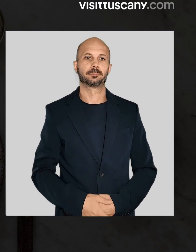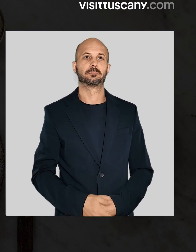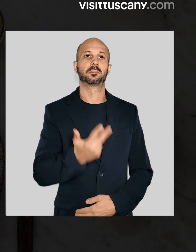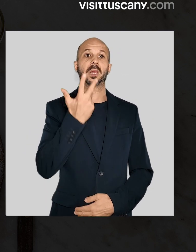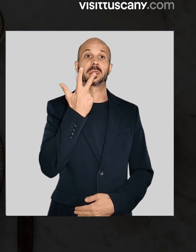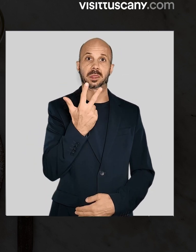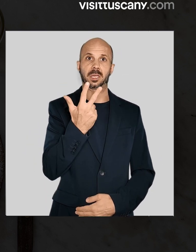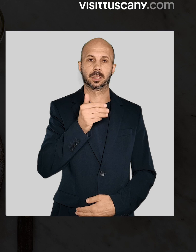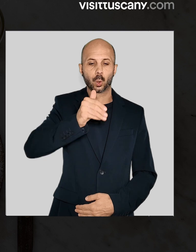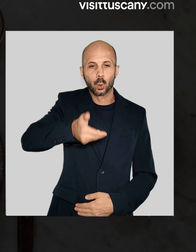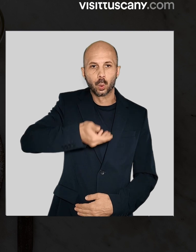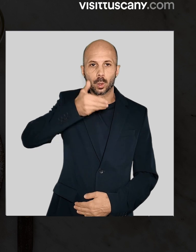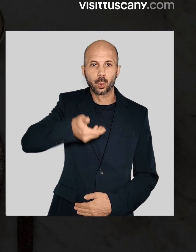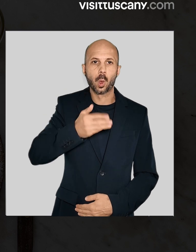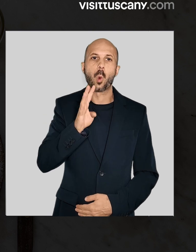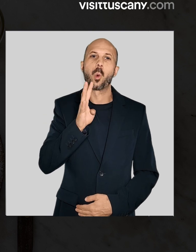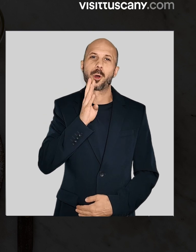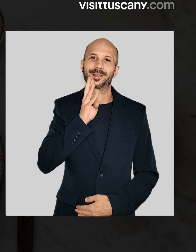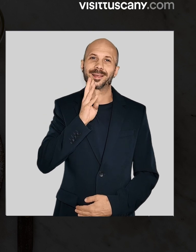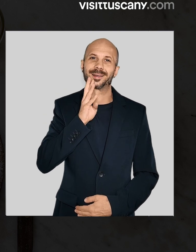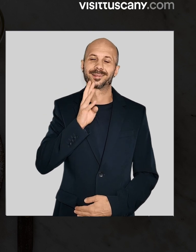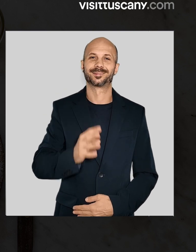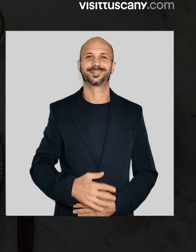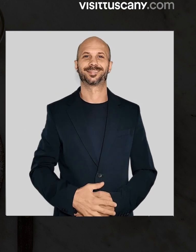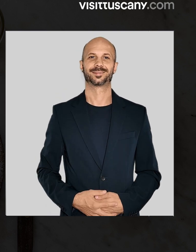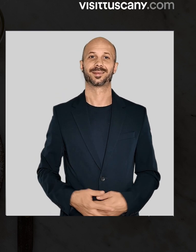3 tablespoons of water.